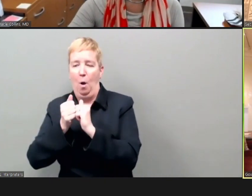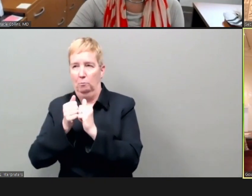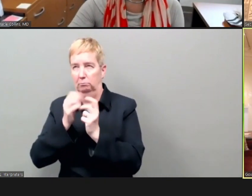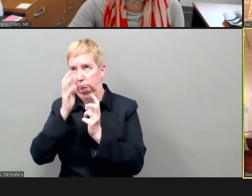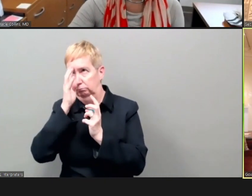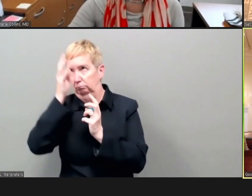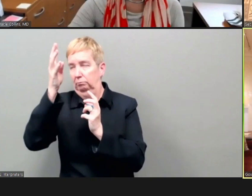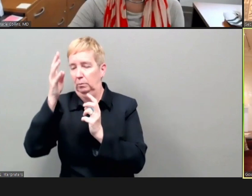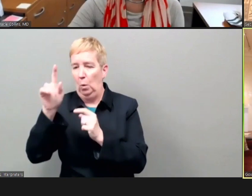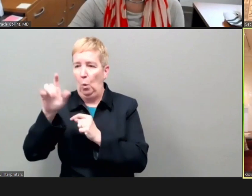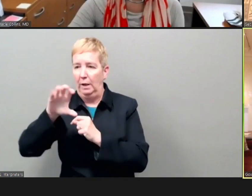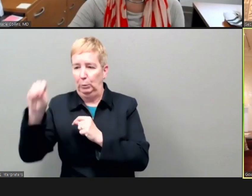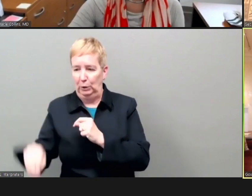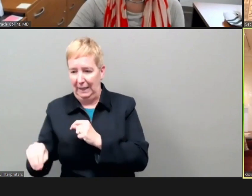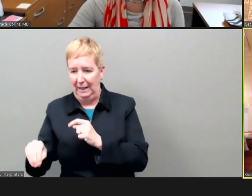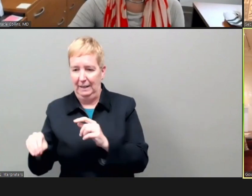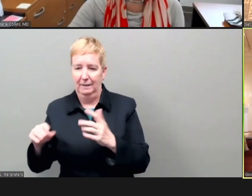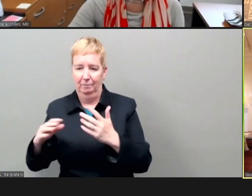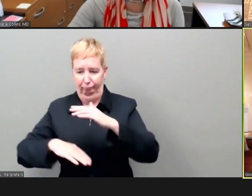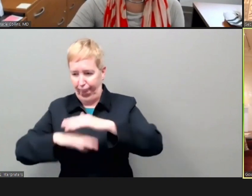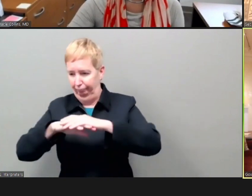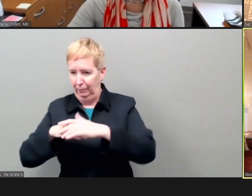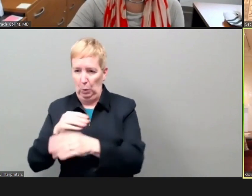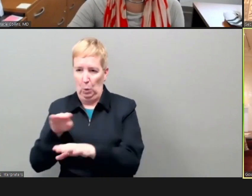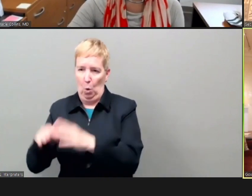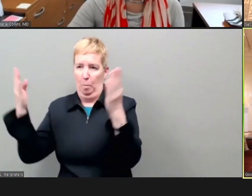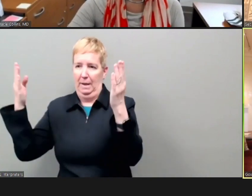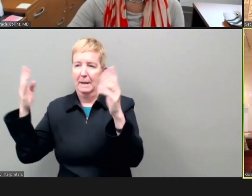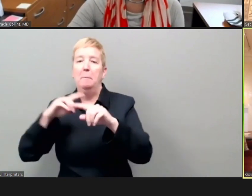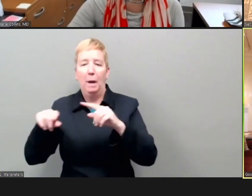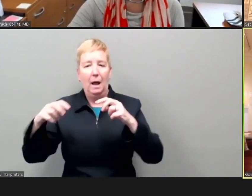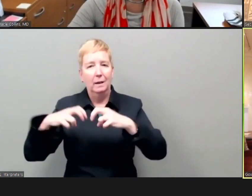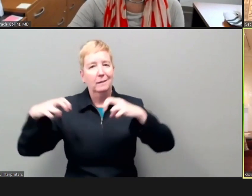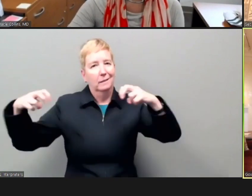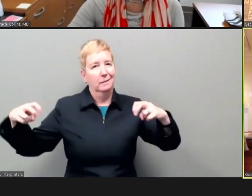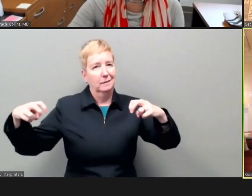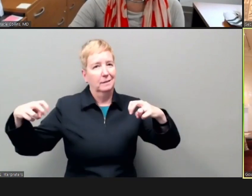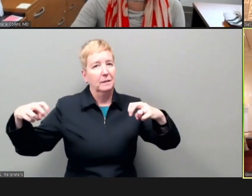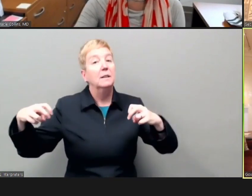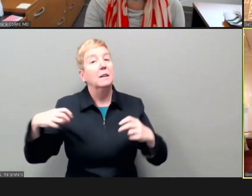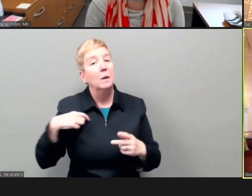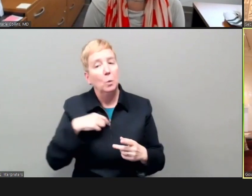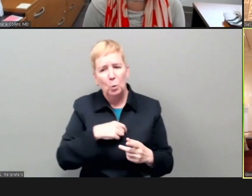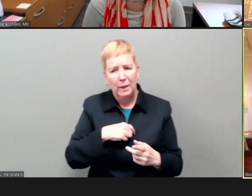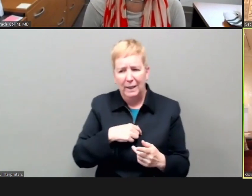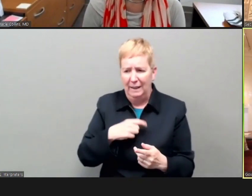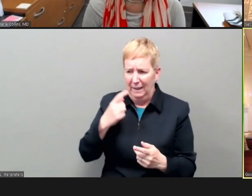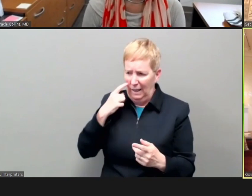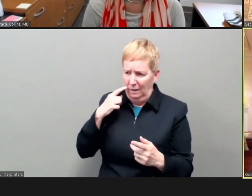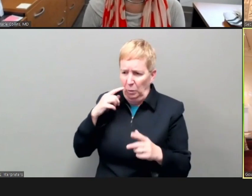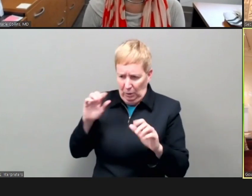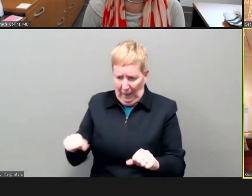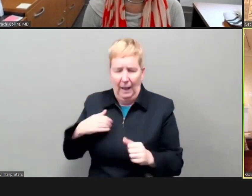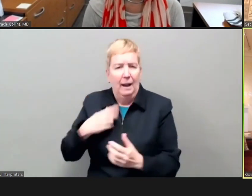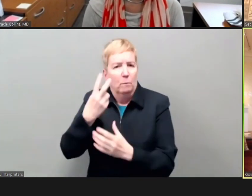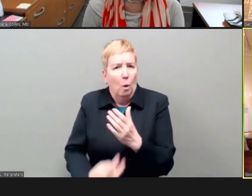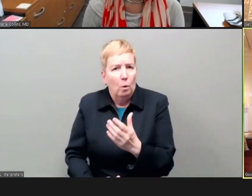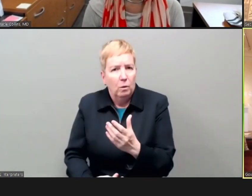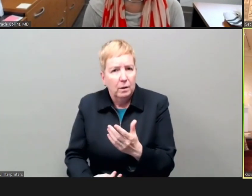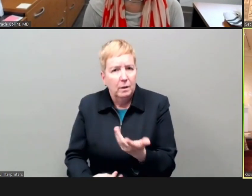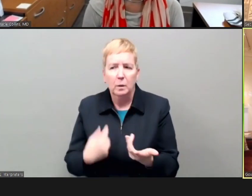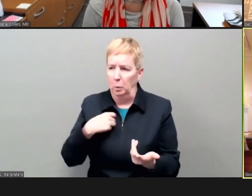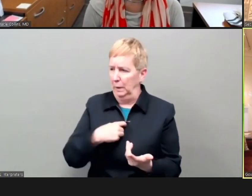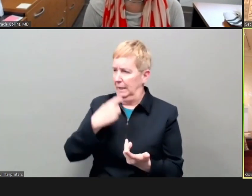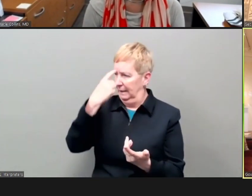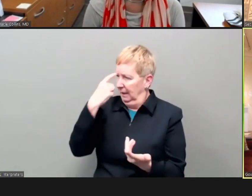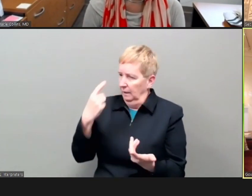capacity and to incorporate, right, social distancing, because we think that those don't have to be mutually exclusive, and we're going to help